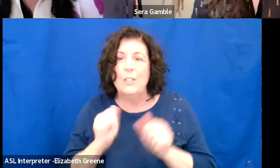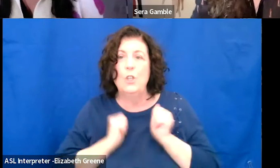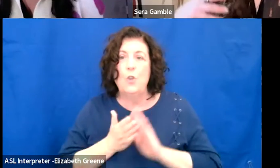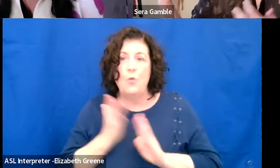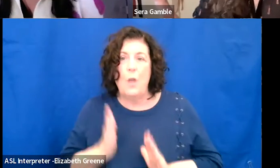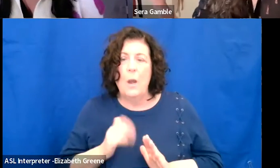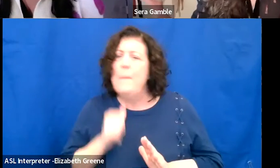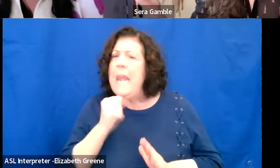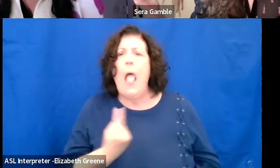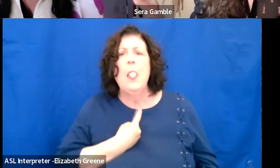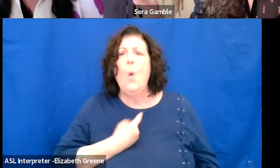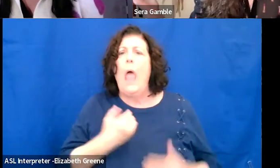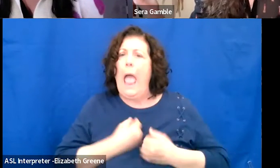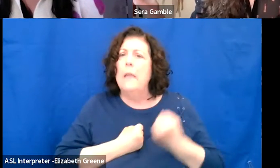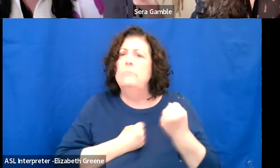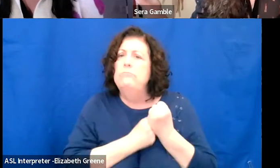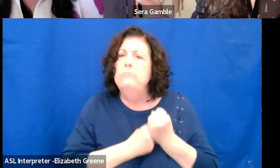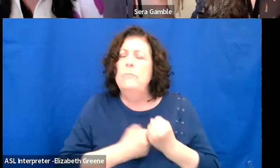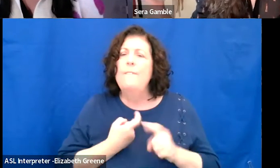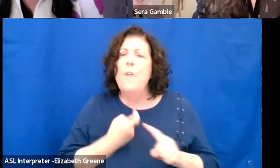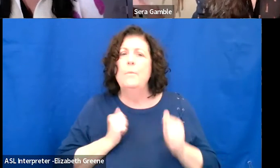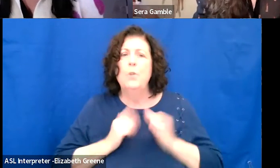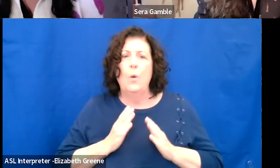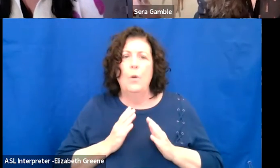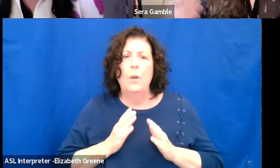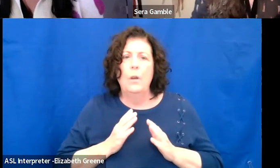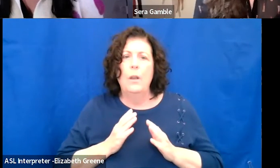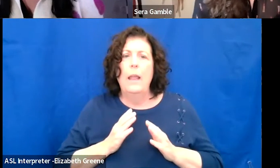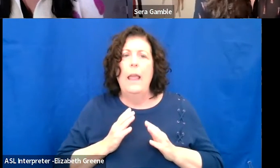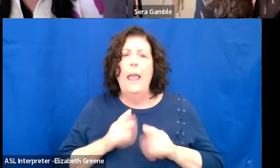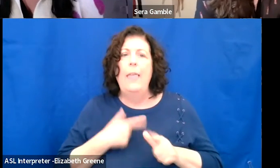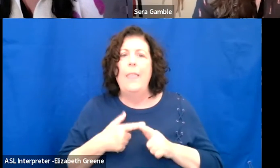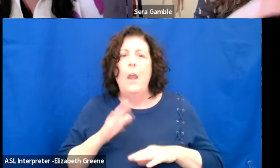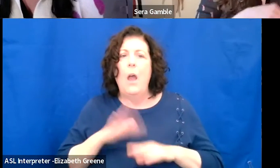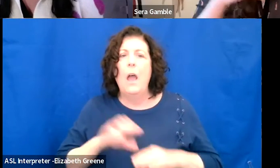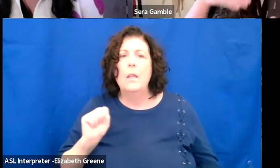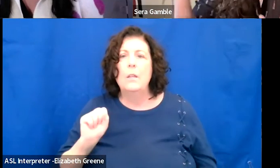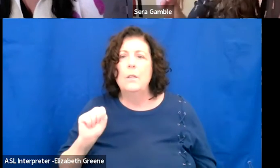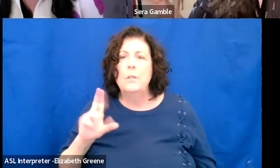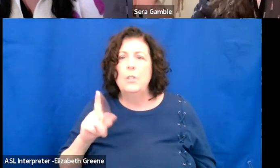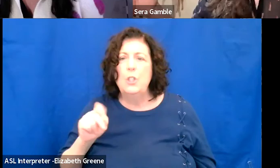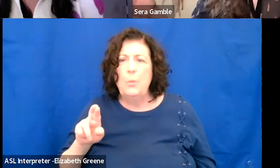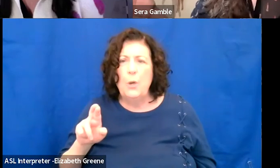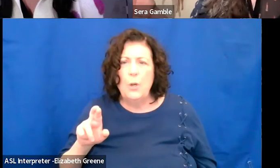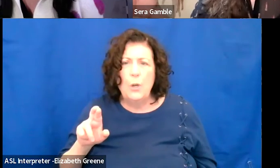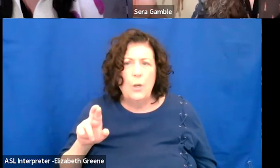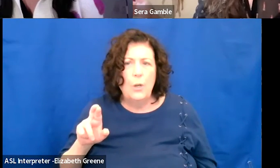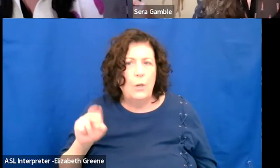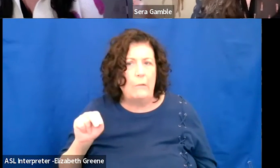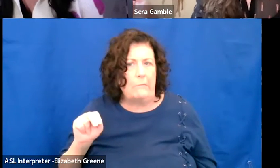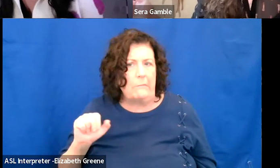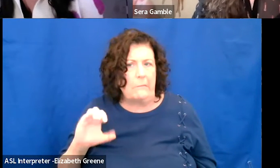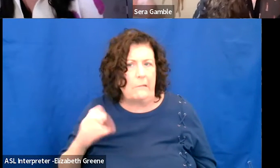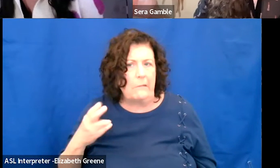job was. And then I was on Supernatural. I understand this is very rare now, but I was on a show that just kept